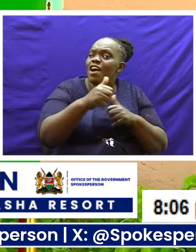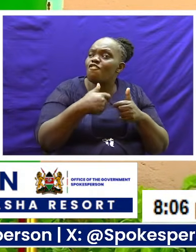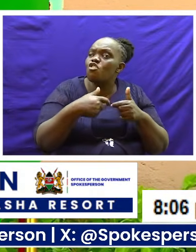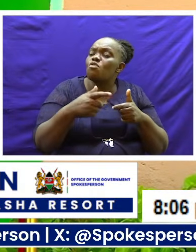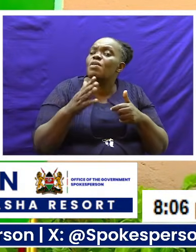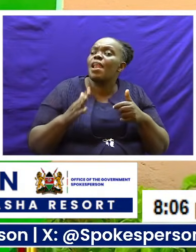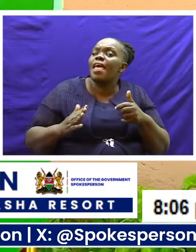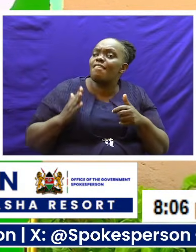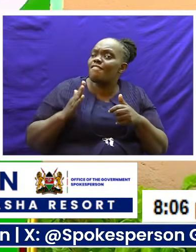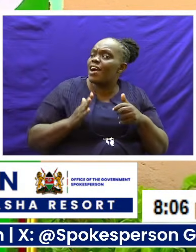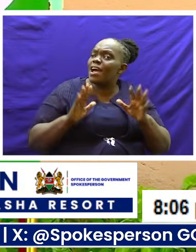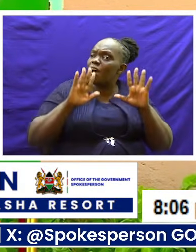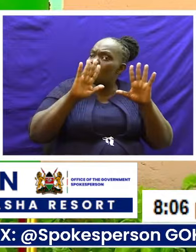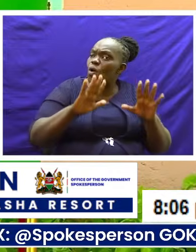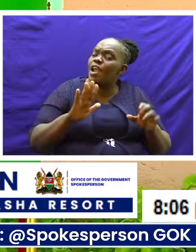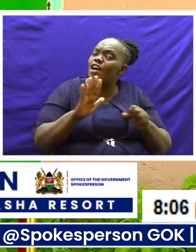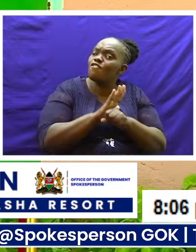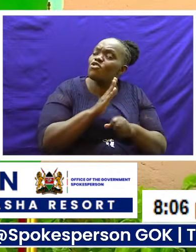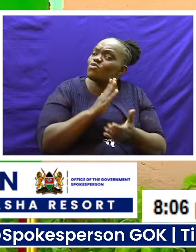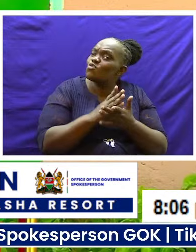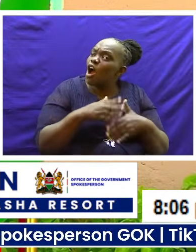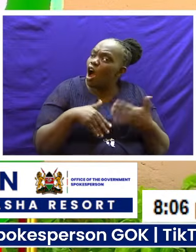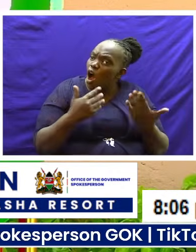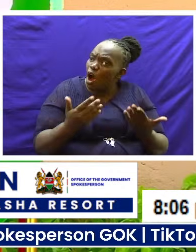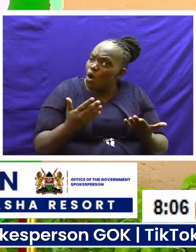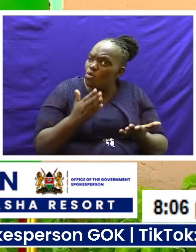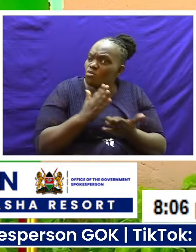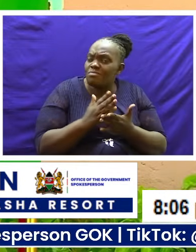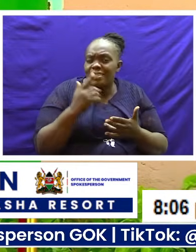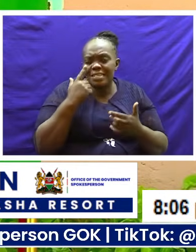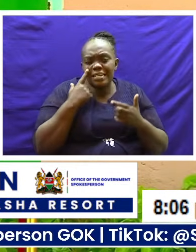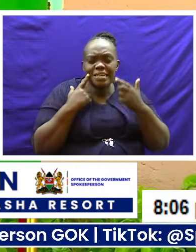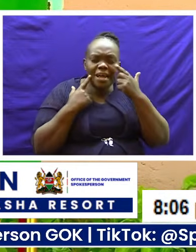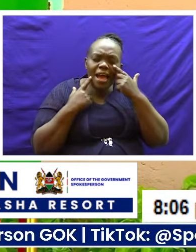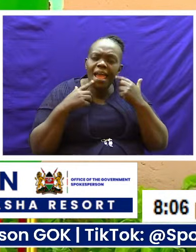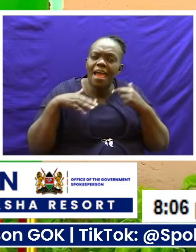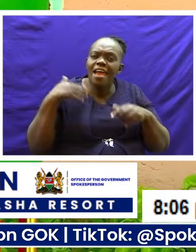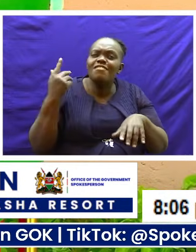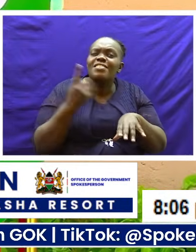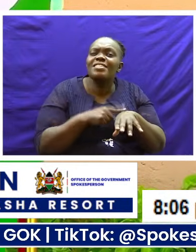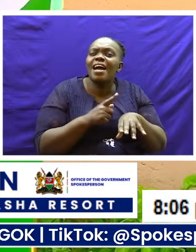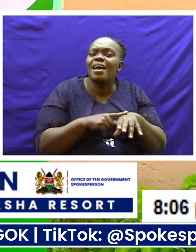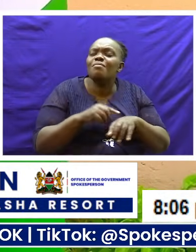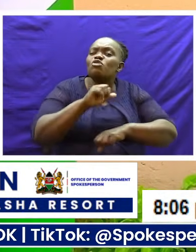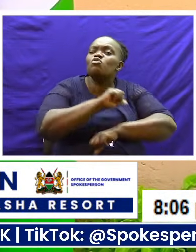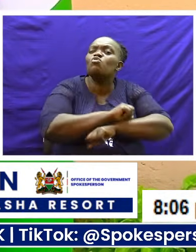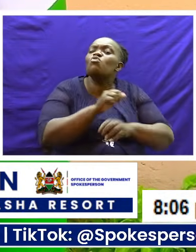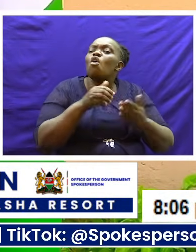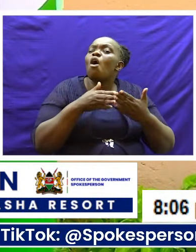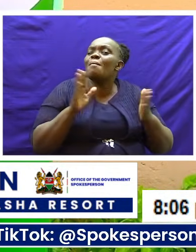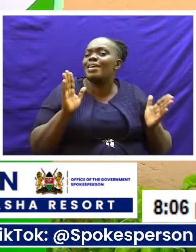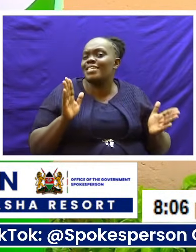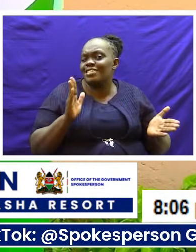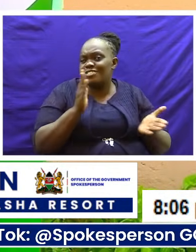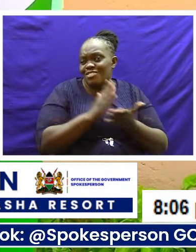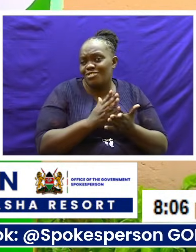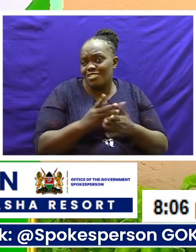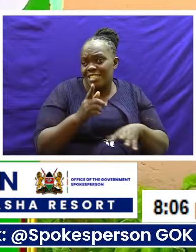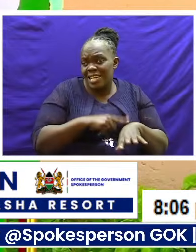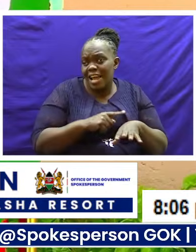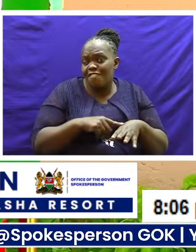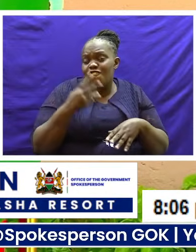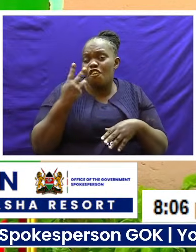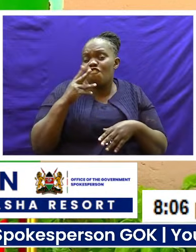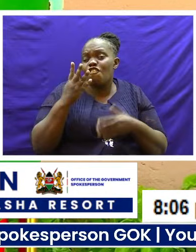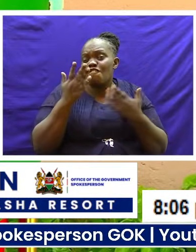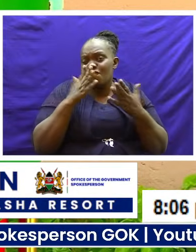Yes. Wonderful. How was it for you? Oh, I used to cry every time the schools were opening. But by the time I did Form